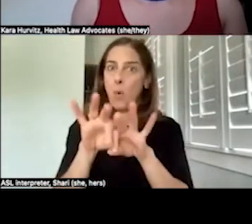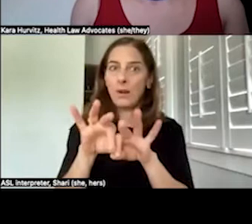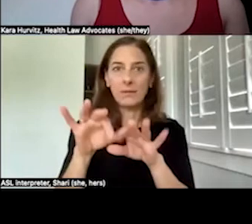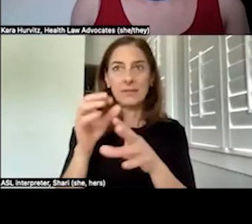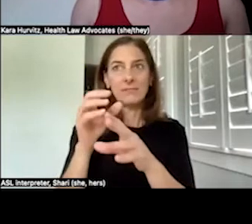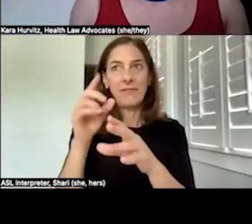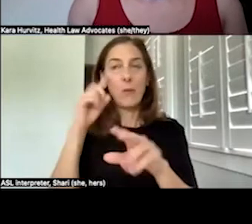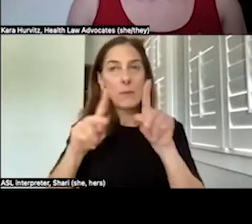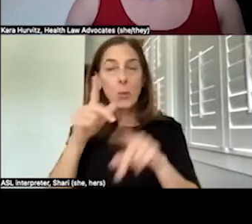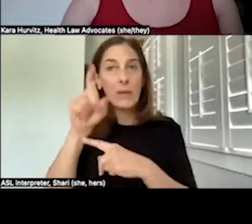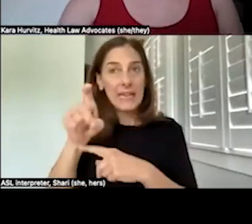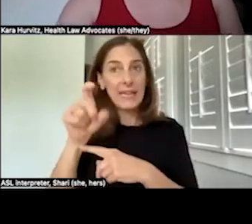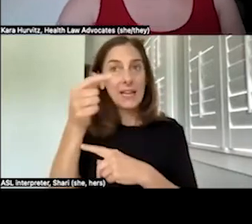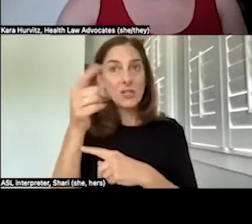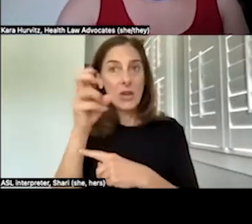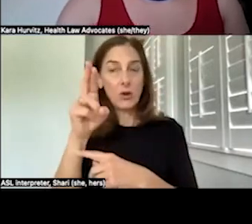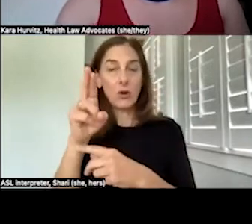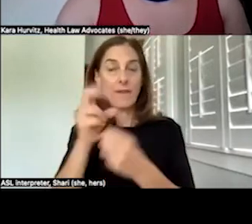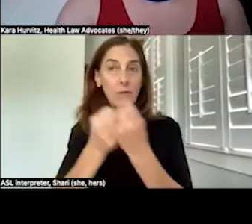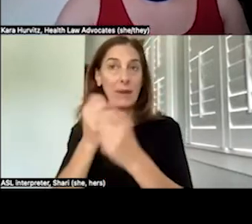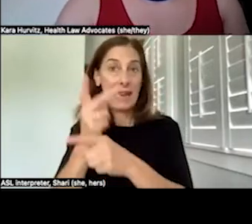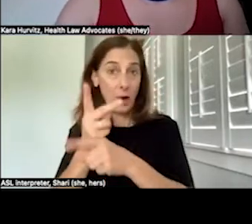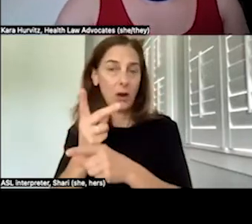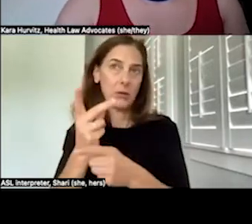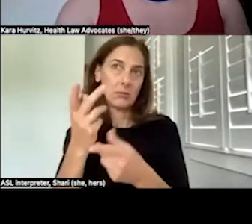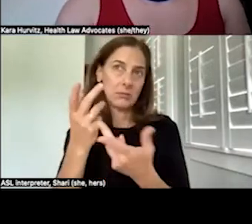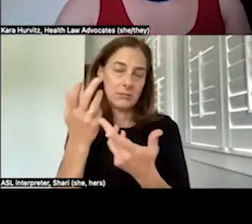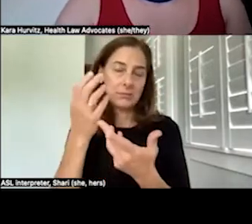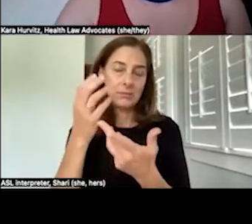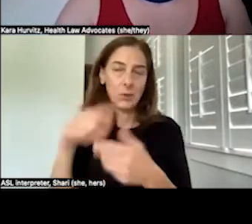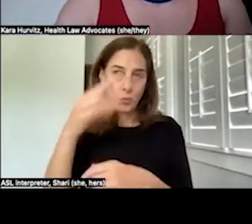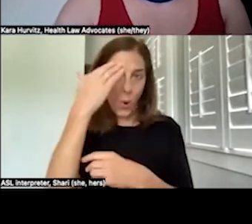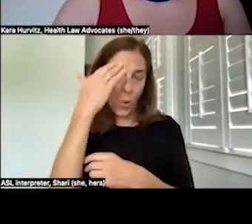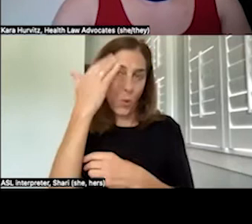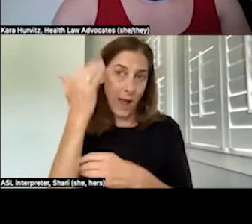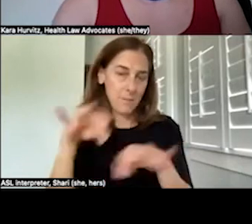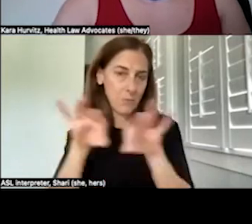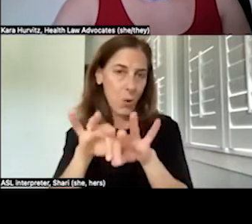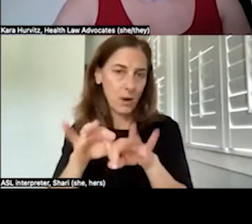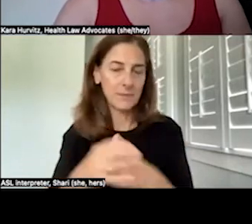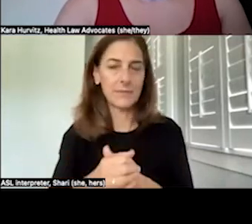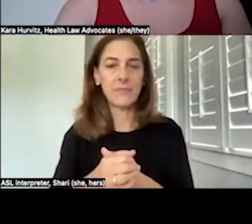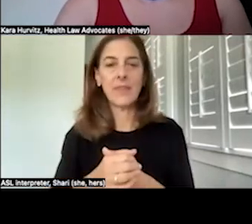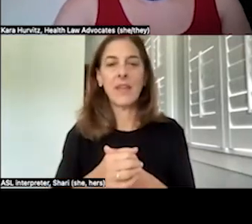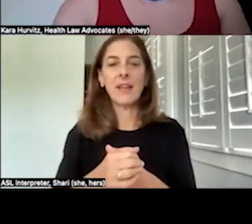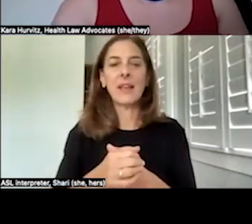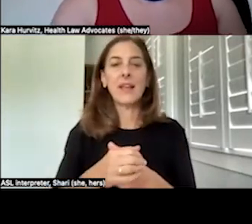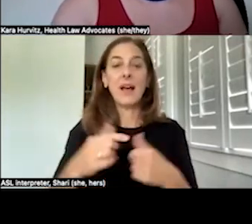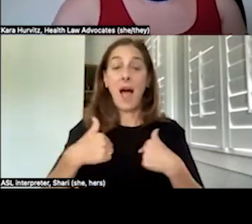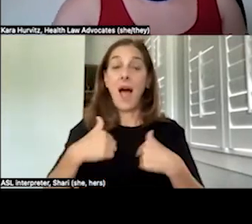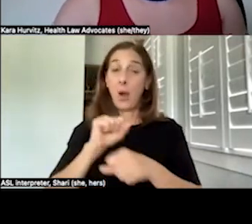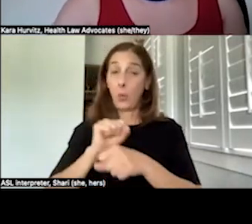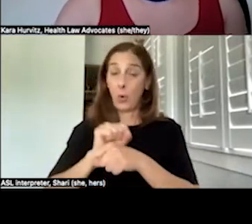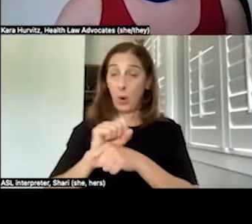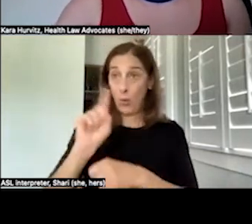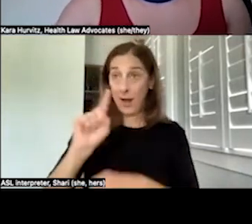it. My organization, Health Law Advocates, let me pause for a minute and just tell you how we work with